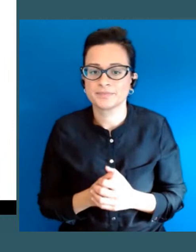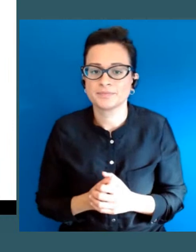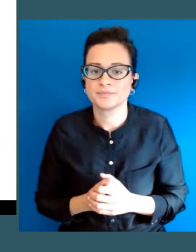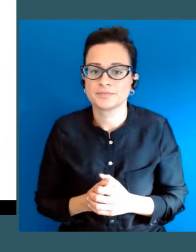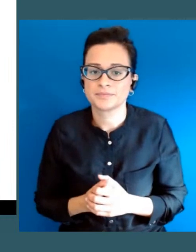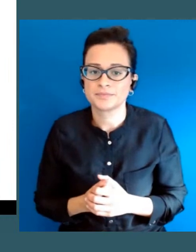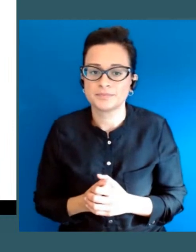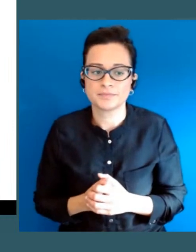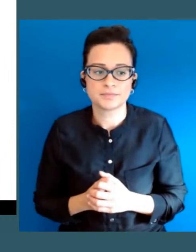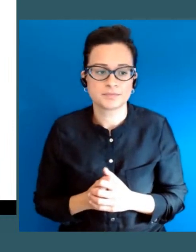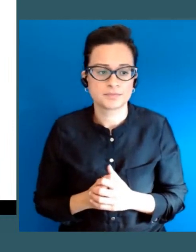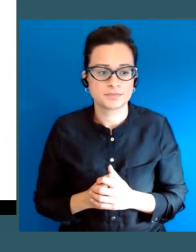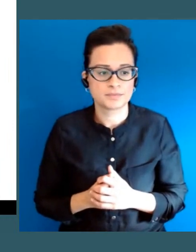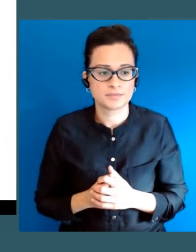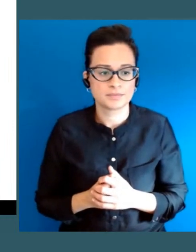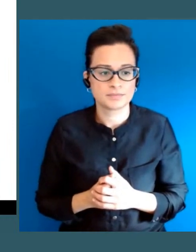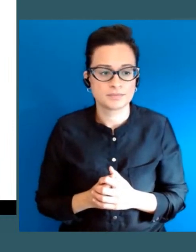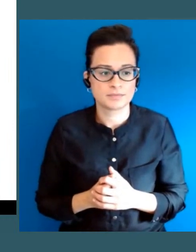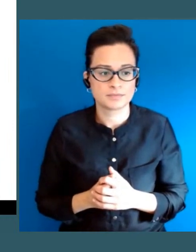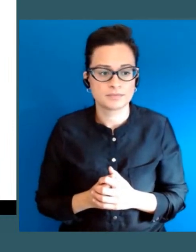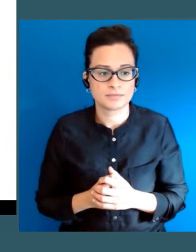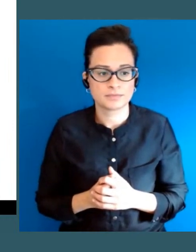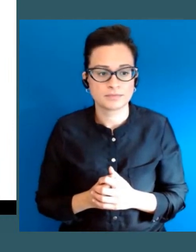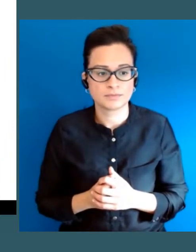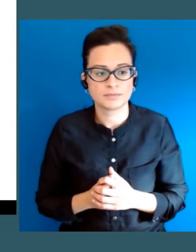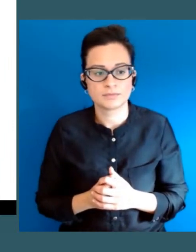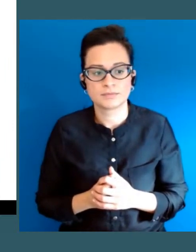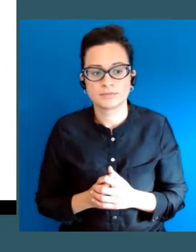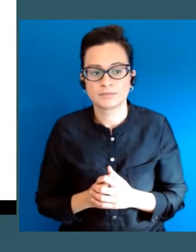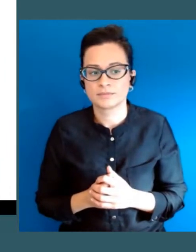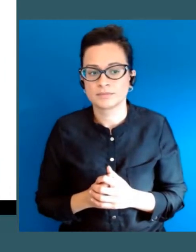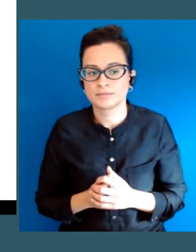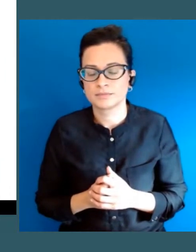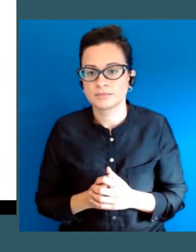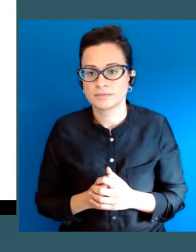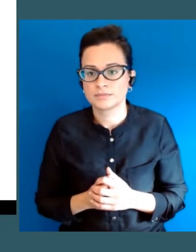And that's important when it comes to reintroduction of new foods and things like that.